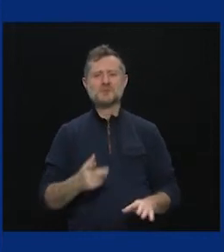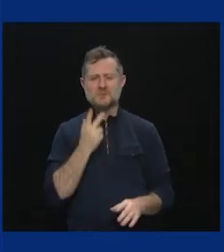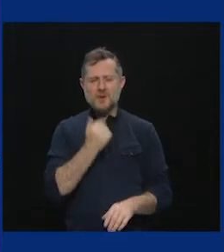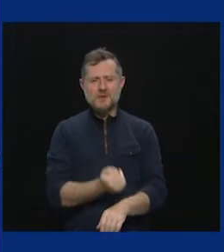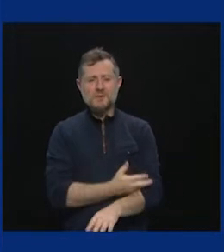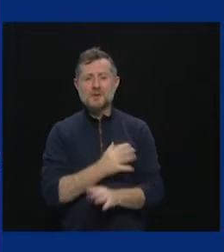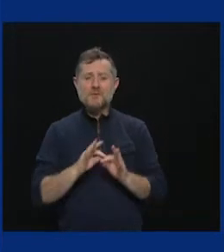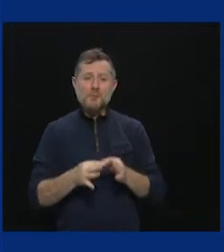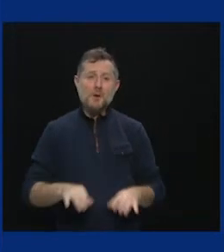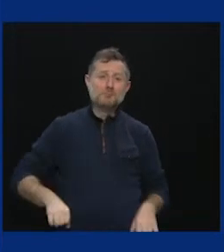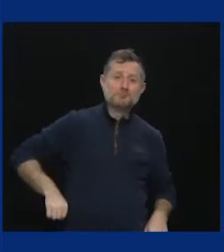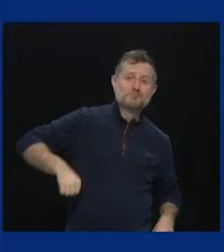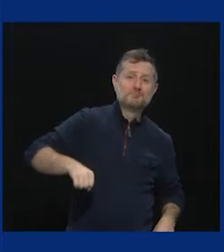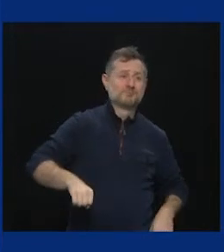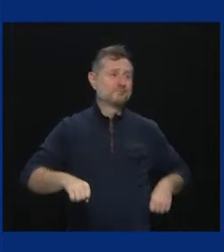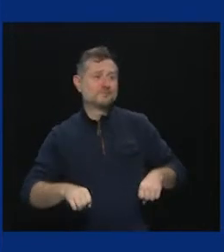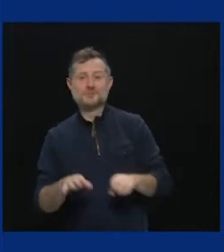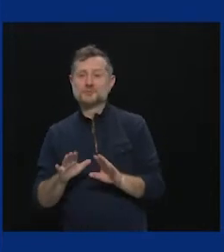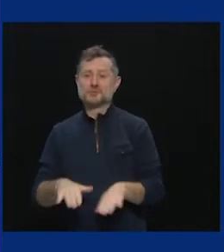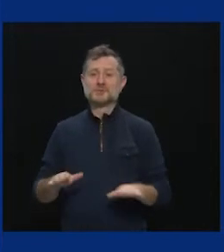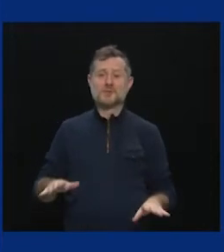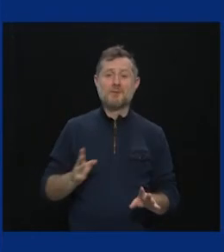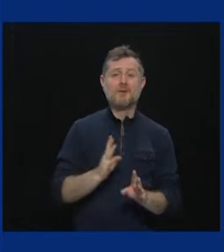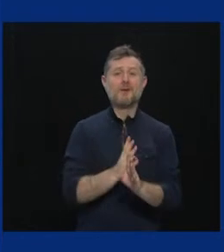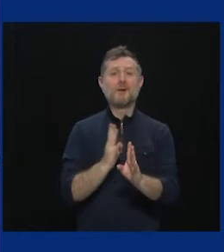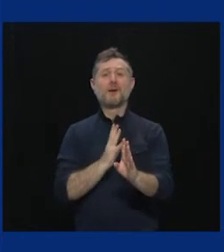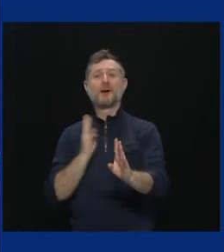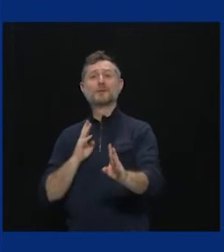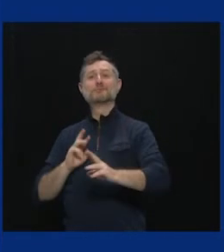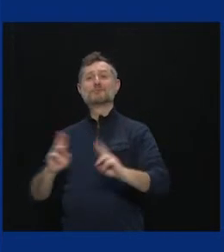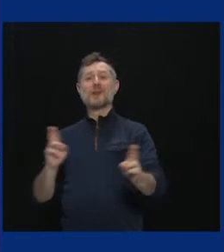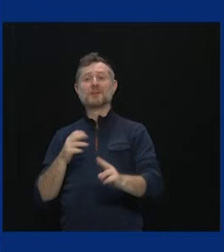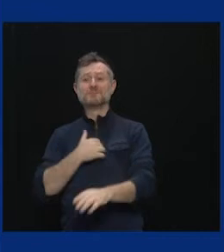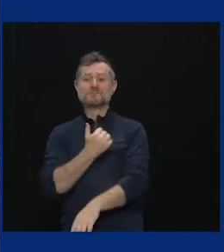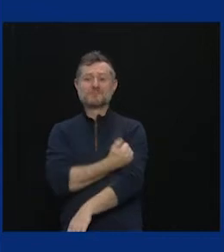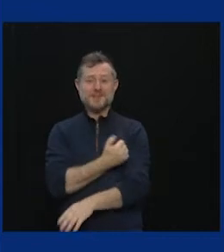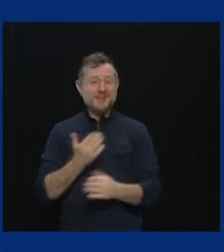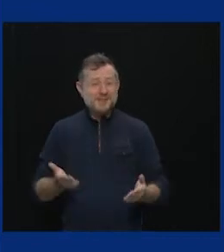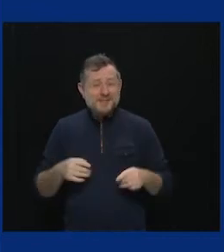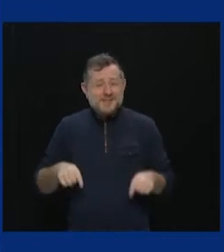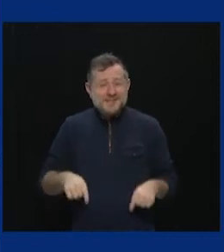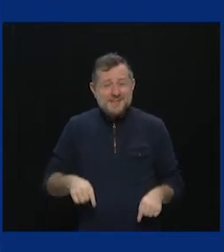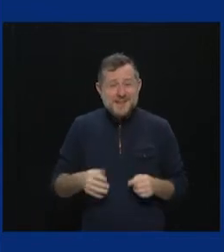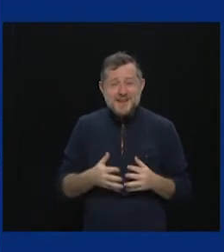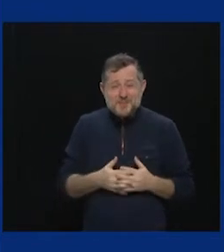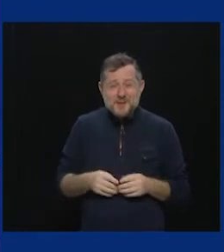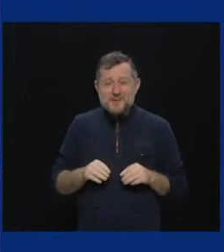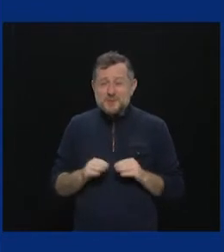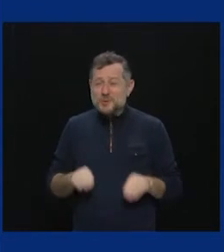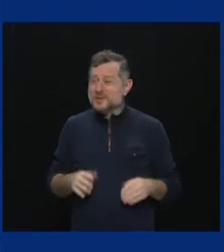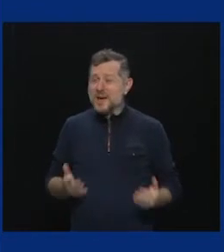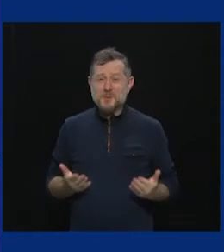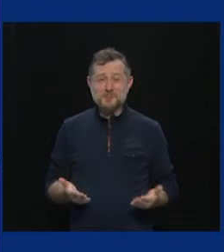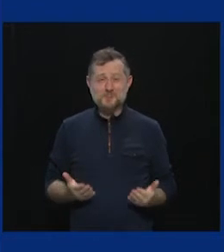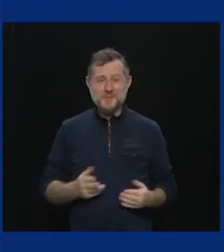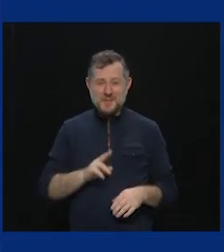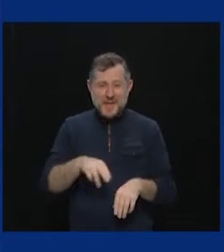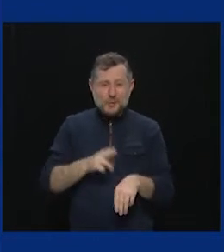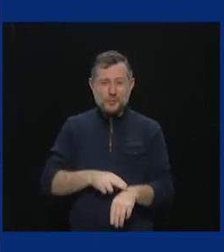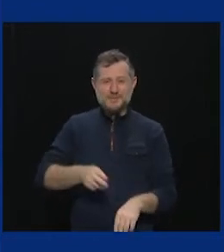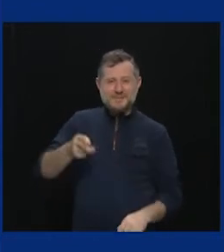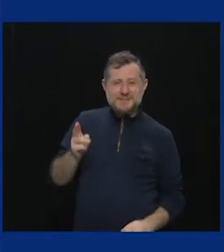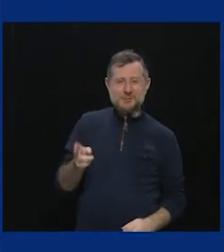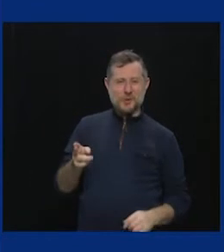children lining up to get vaccinated here at the American Museum of Natural History, a place that